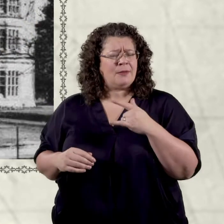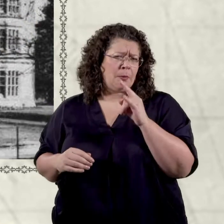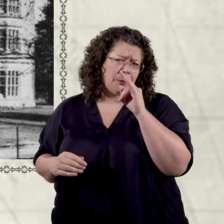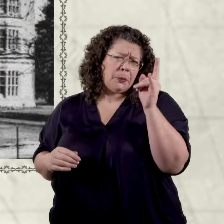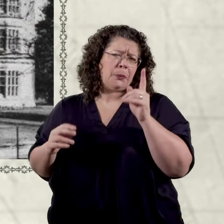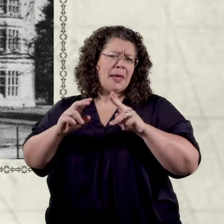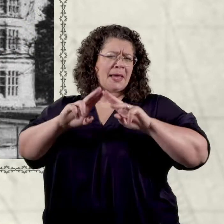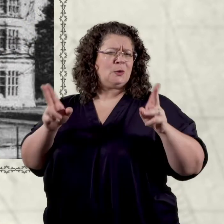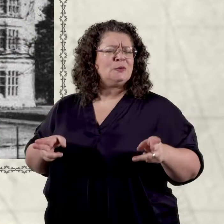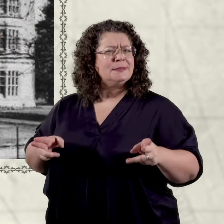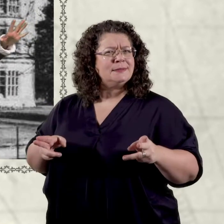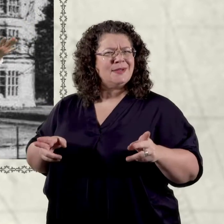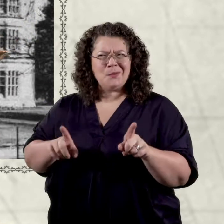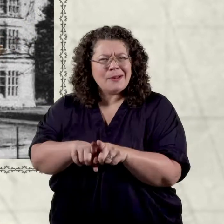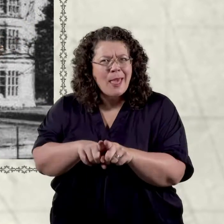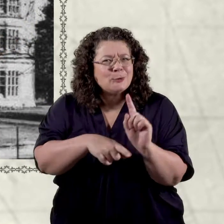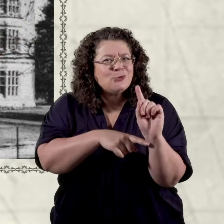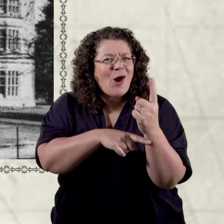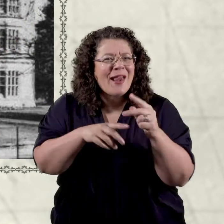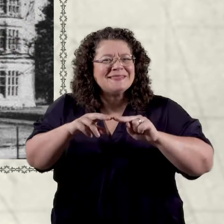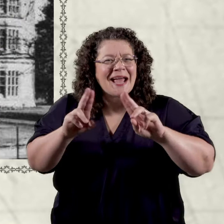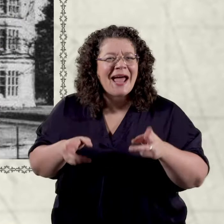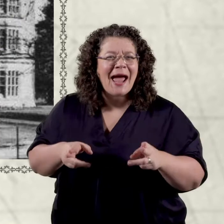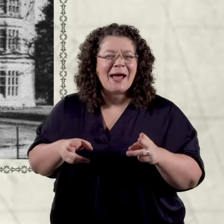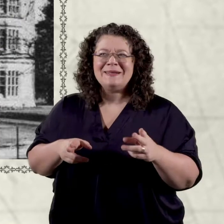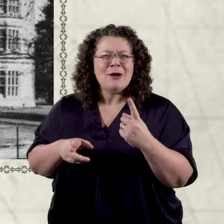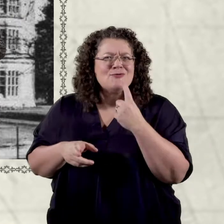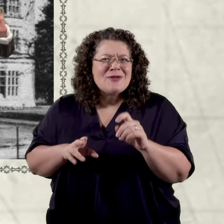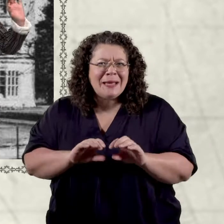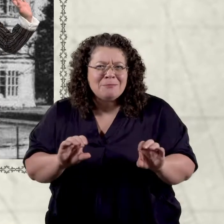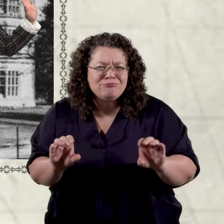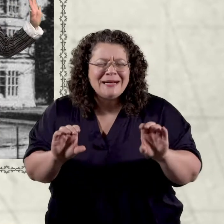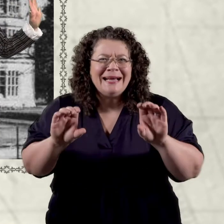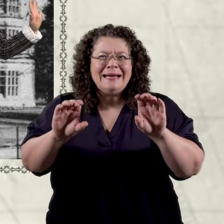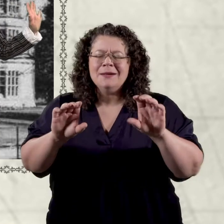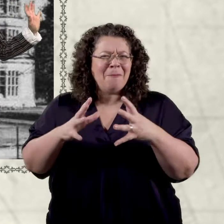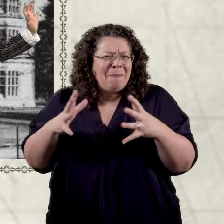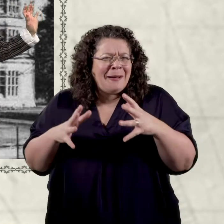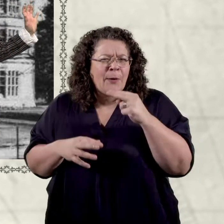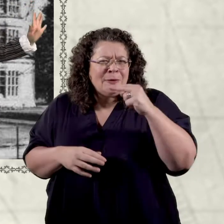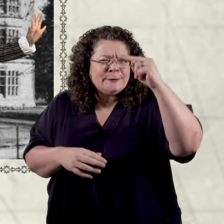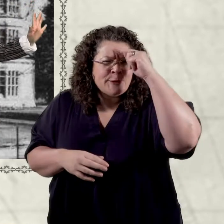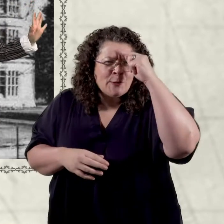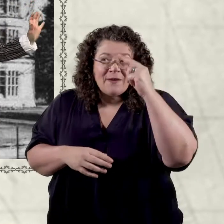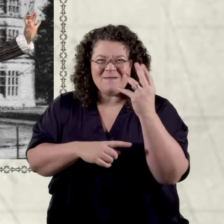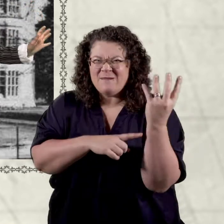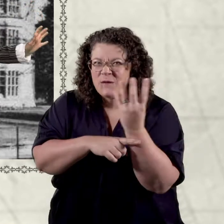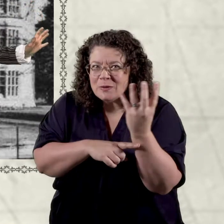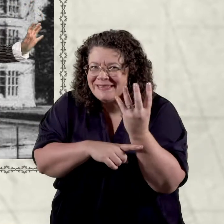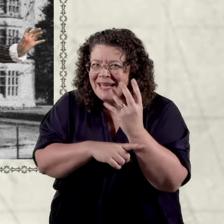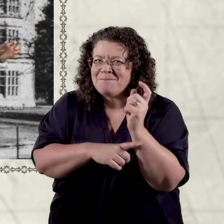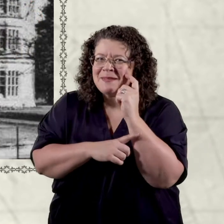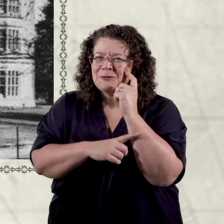lived in a grand house, very much like a doll's house, with red bricks and big windows